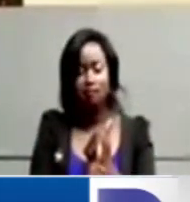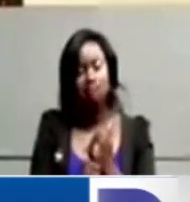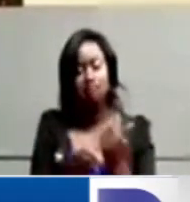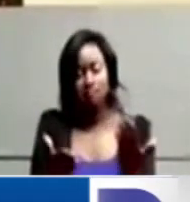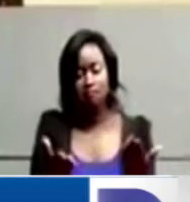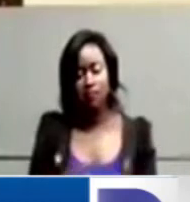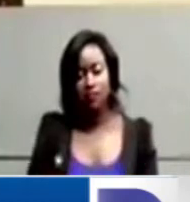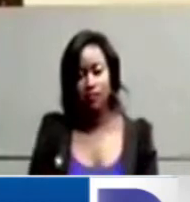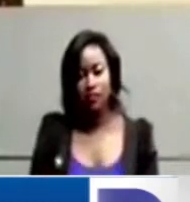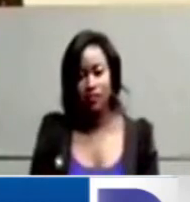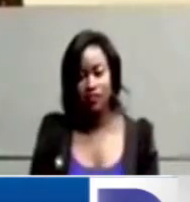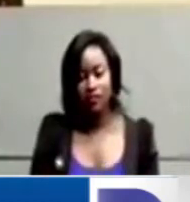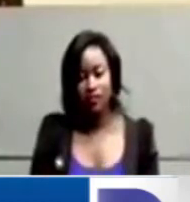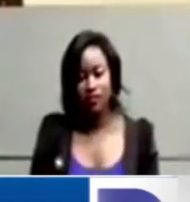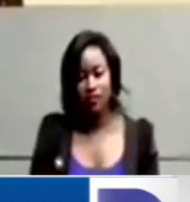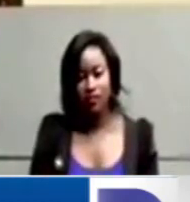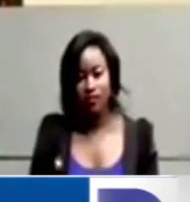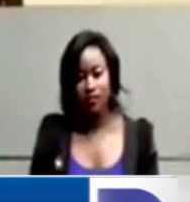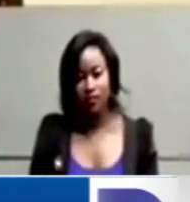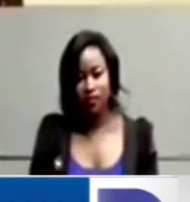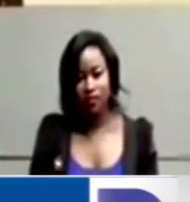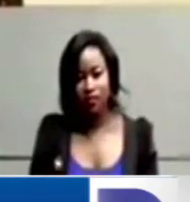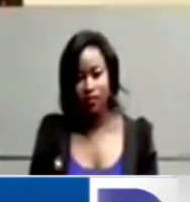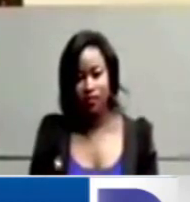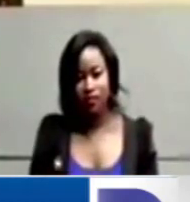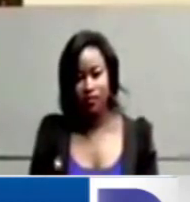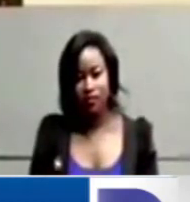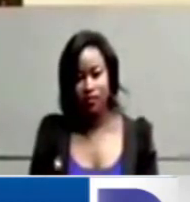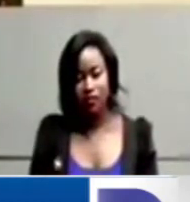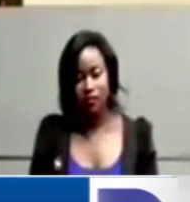place. Because traveling now is very dangerous.